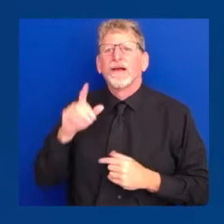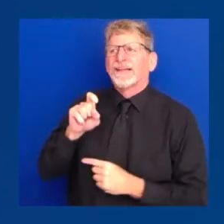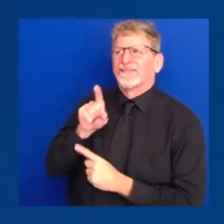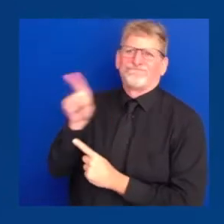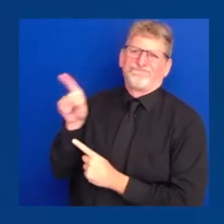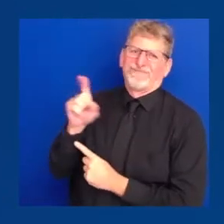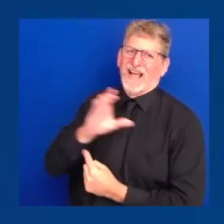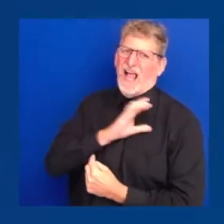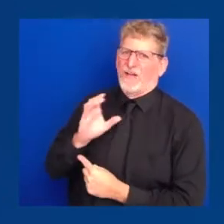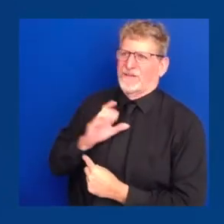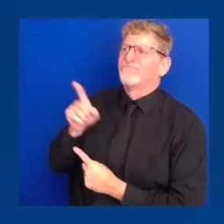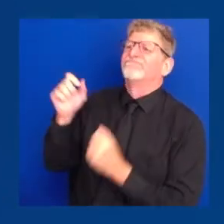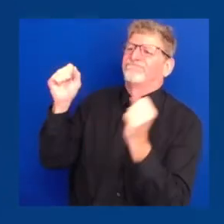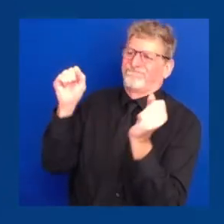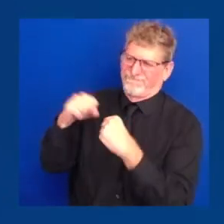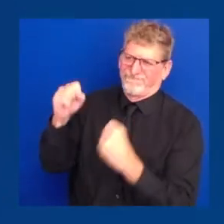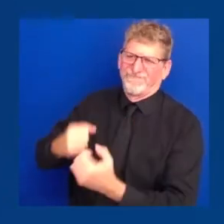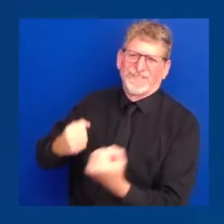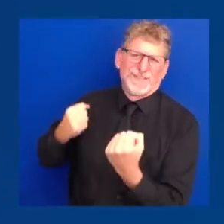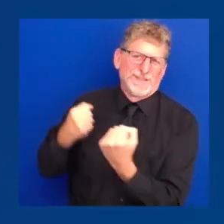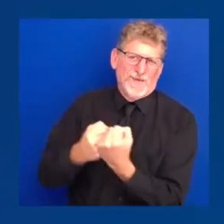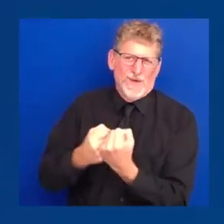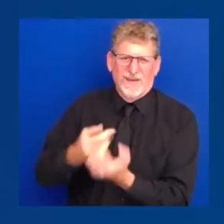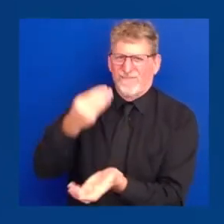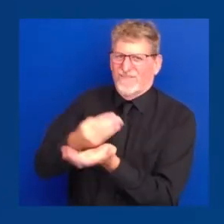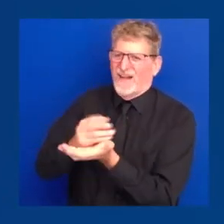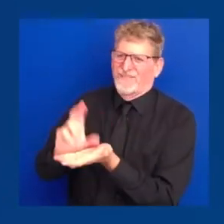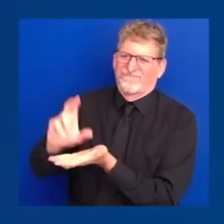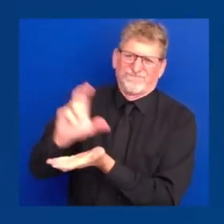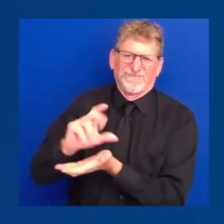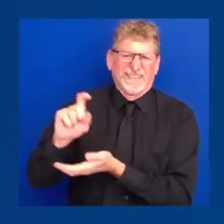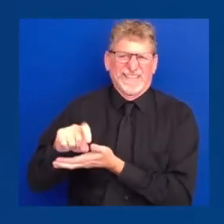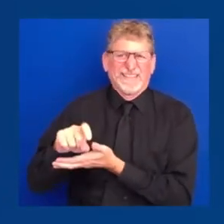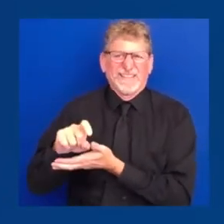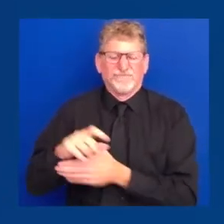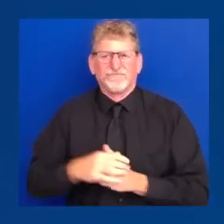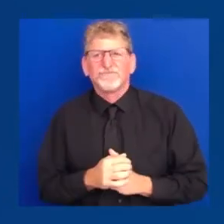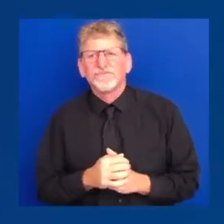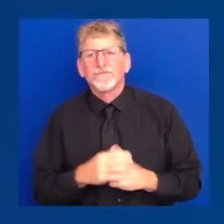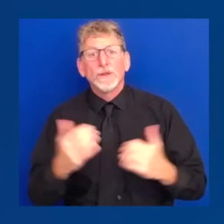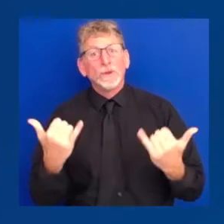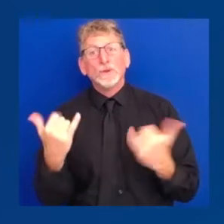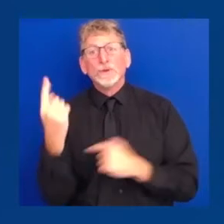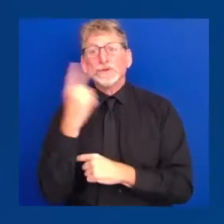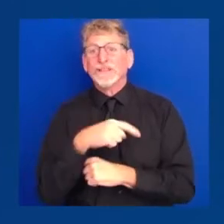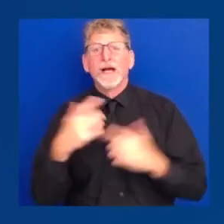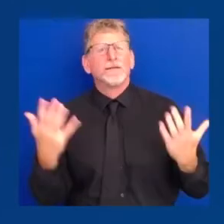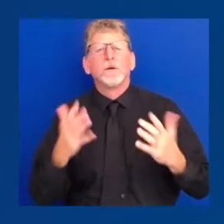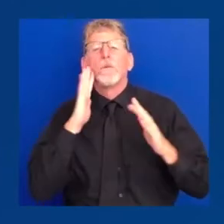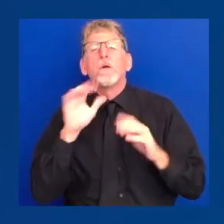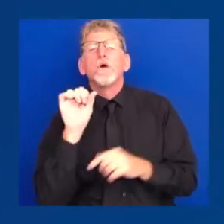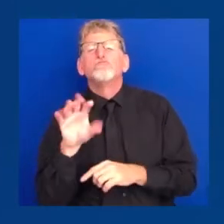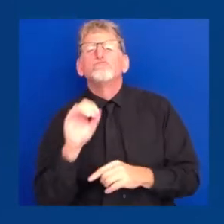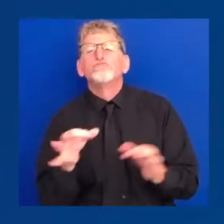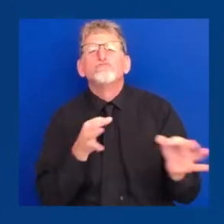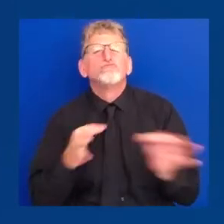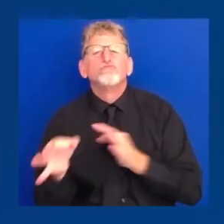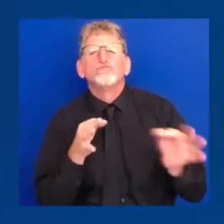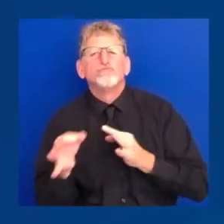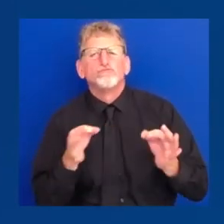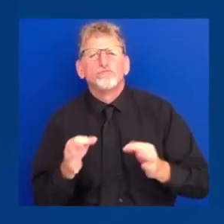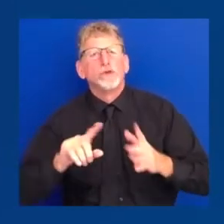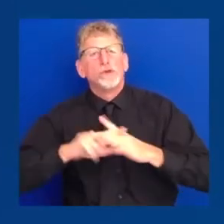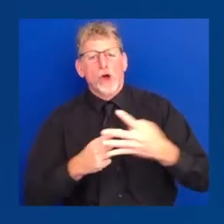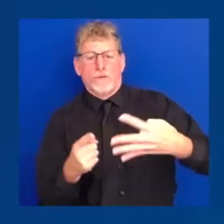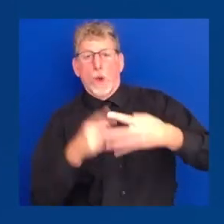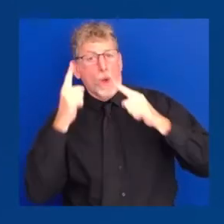overview of this plan. The first goal, protect against and treat COVID. 2